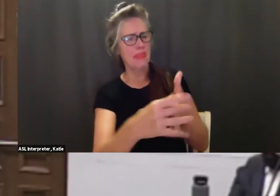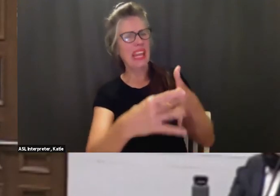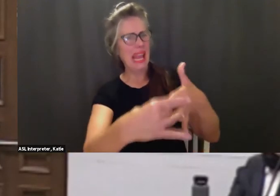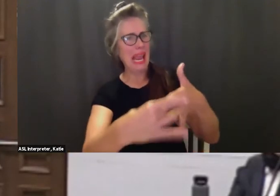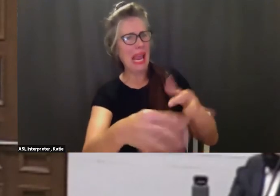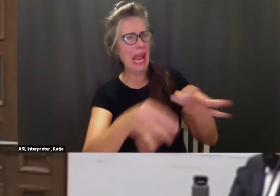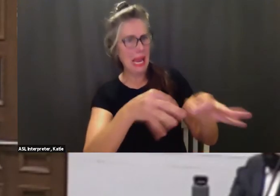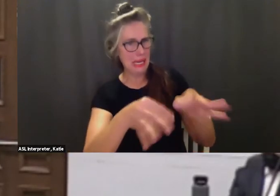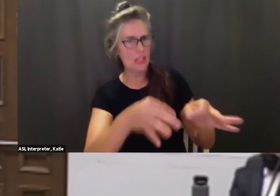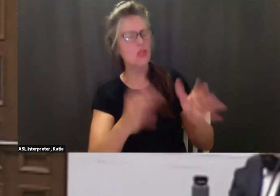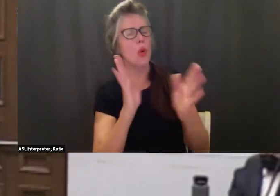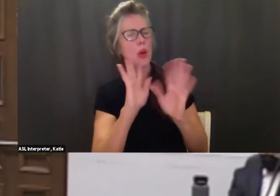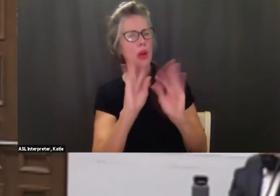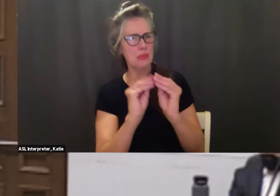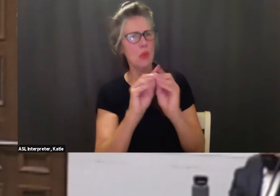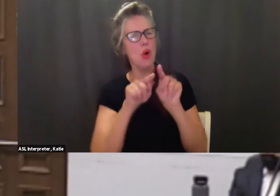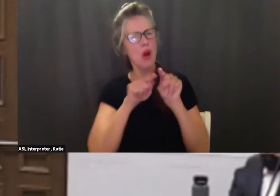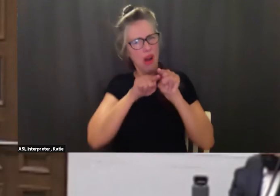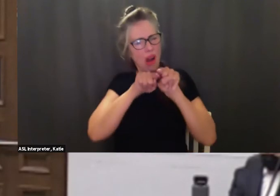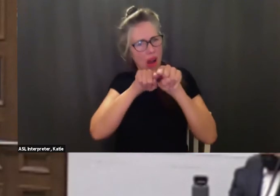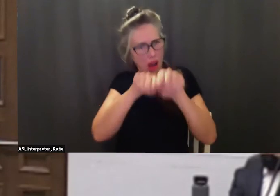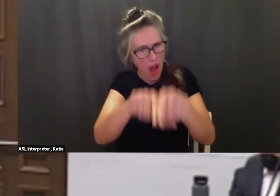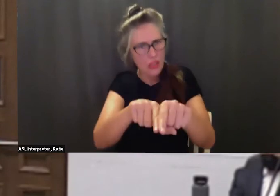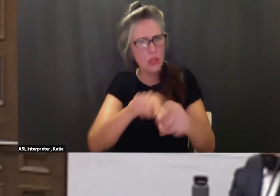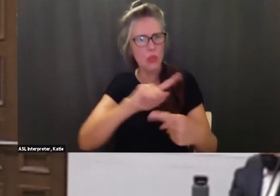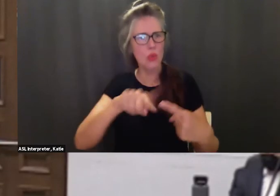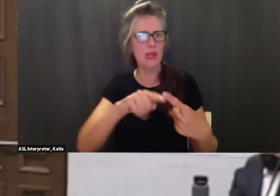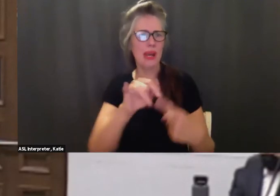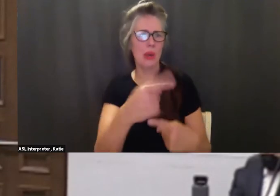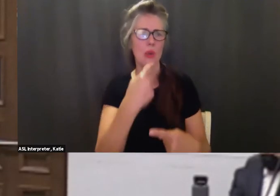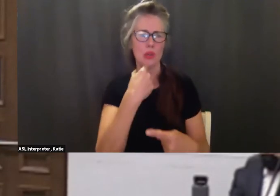as you mentioned.